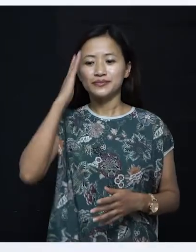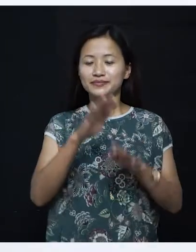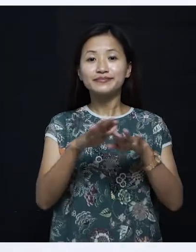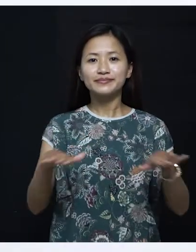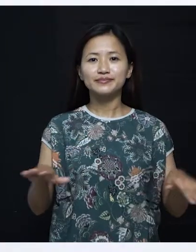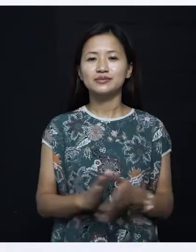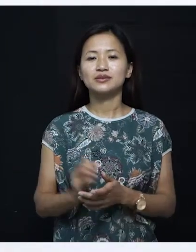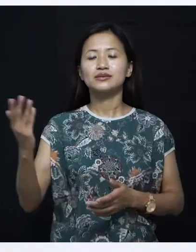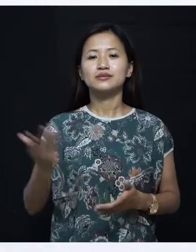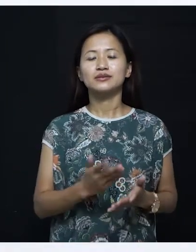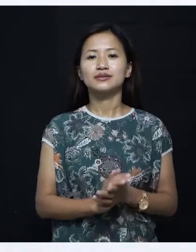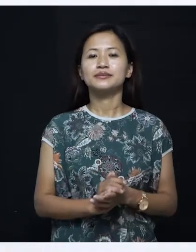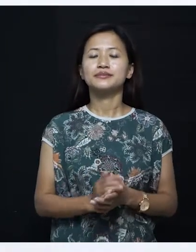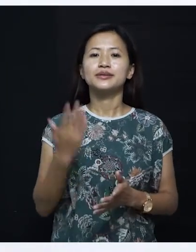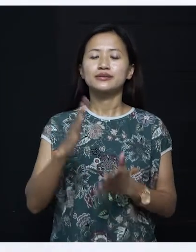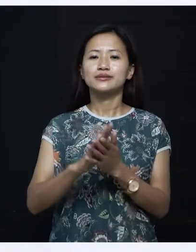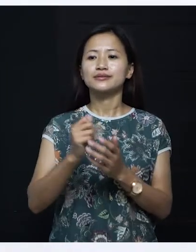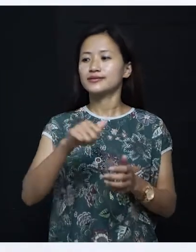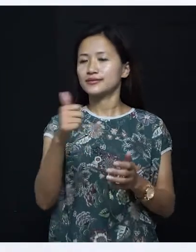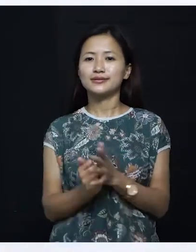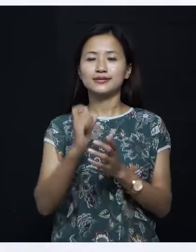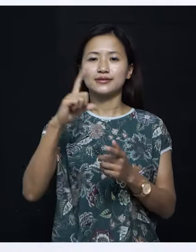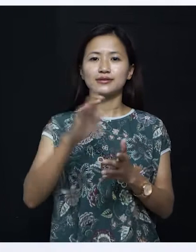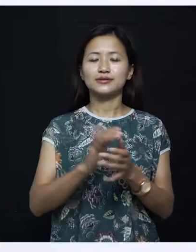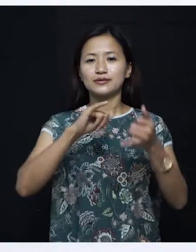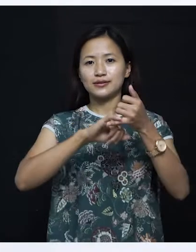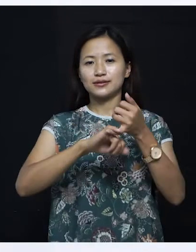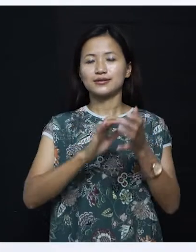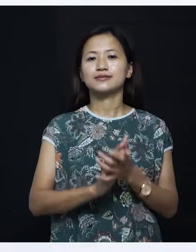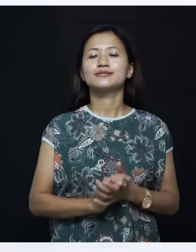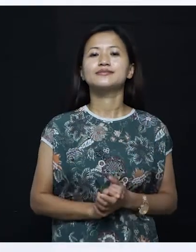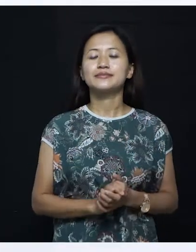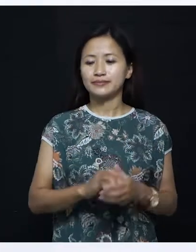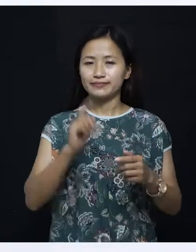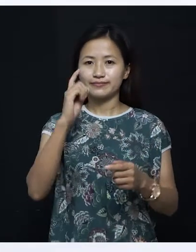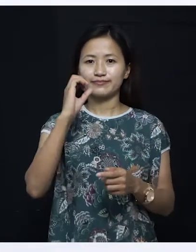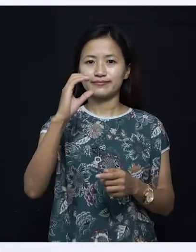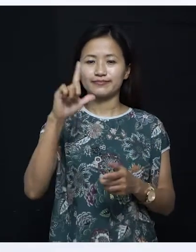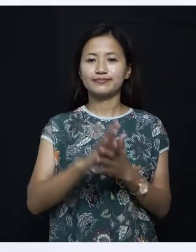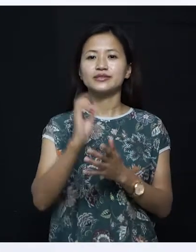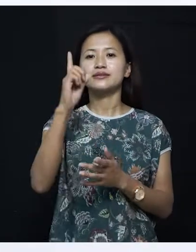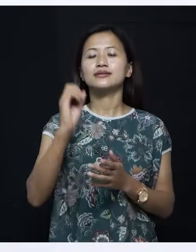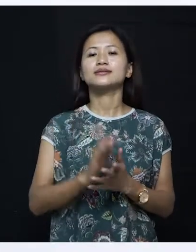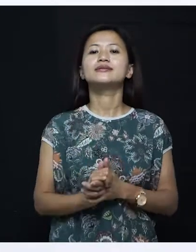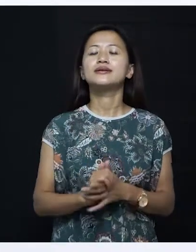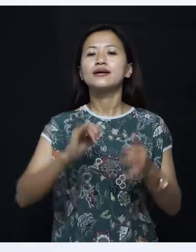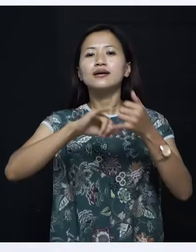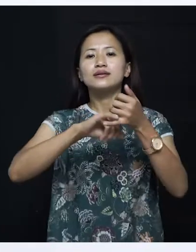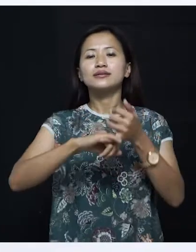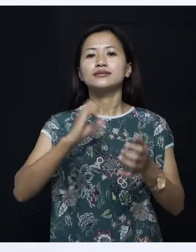Hello students, welcome back to another class of social science. Okay, so class 10 social science class,